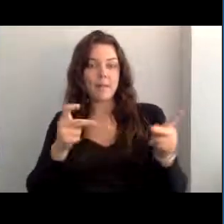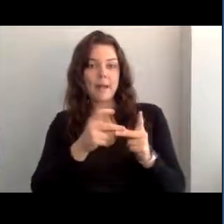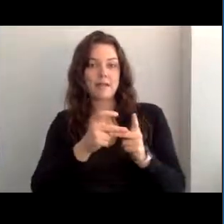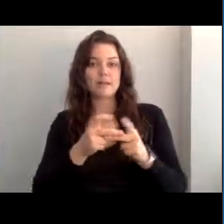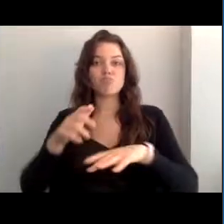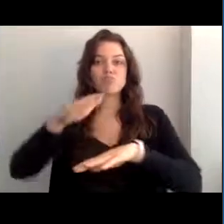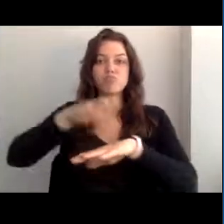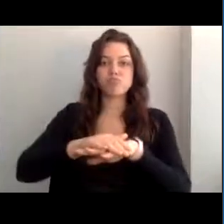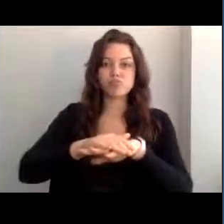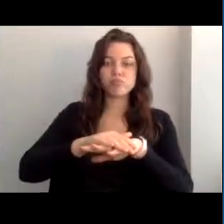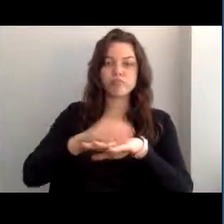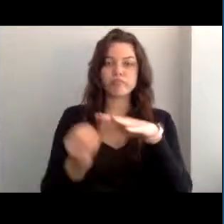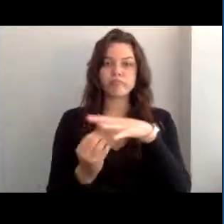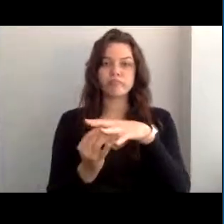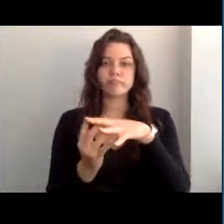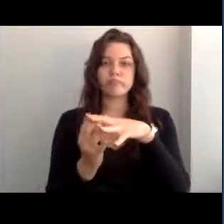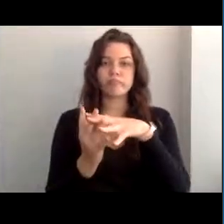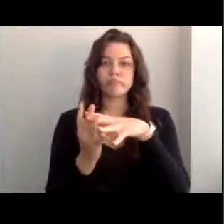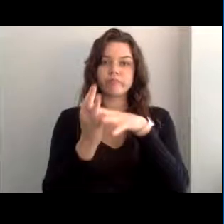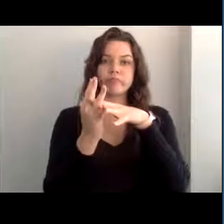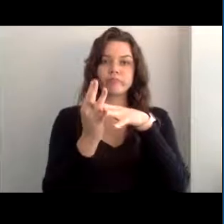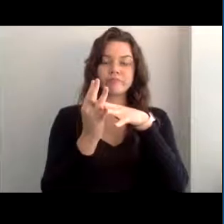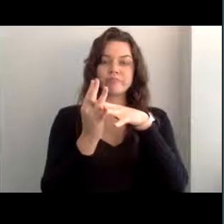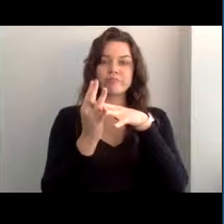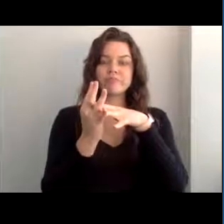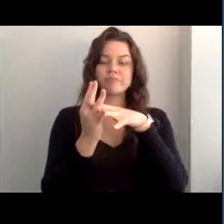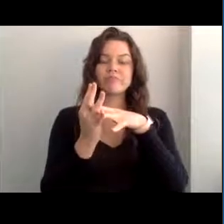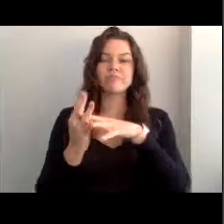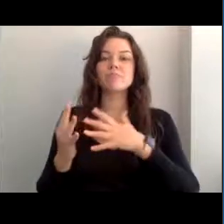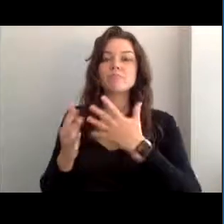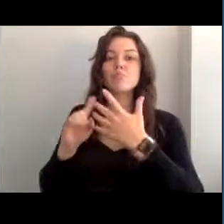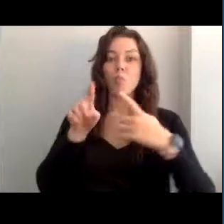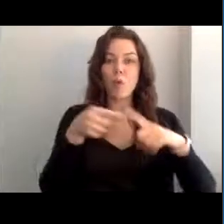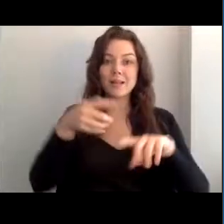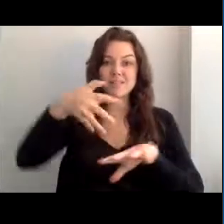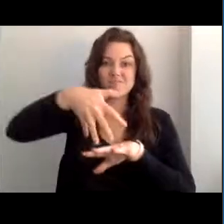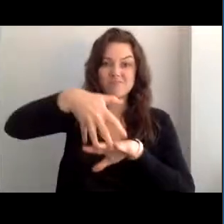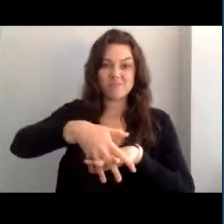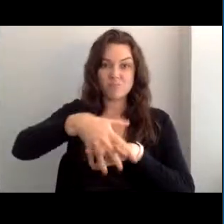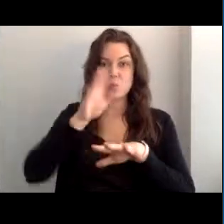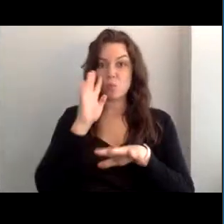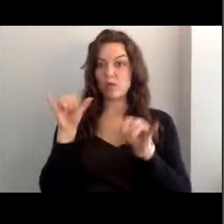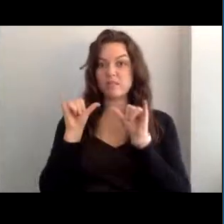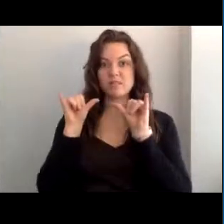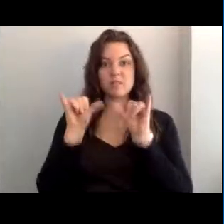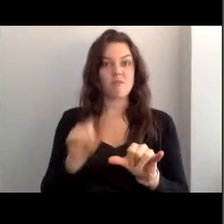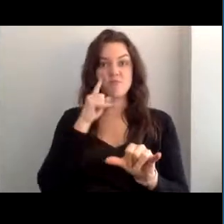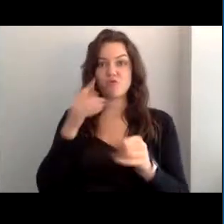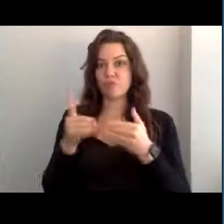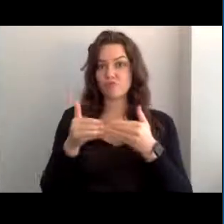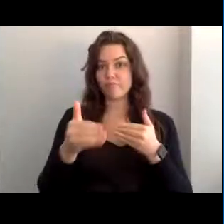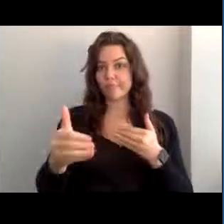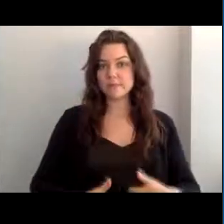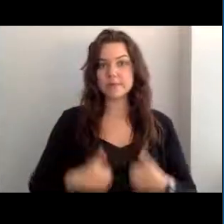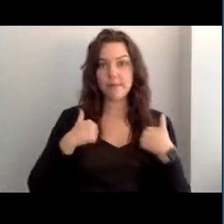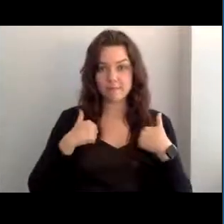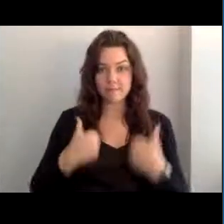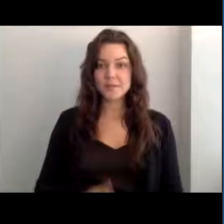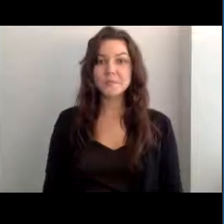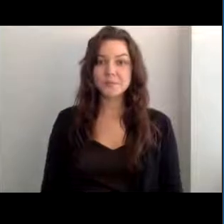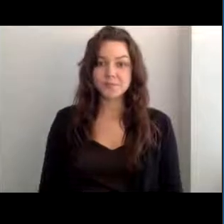a larvae up into the polyp with the tentacles sticking upwards. So once it's fastened there, it stays there for the rest of its life.